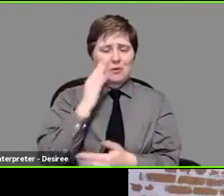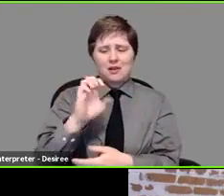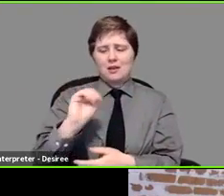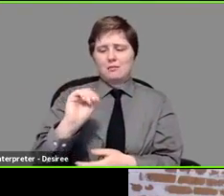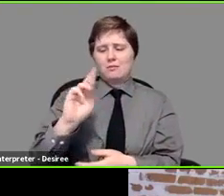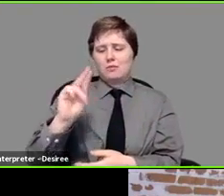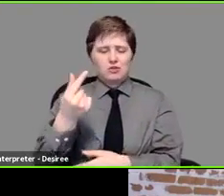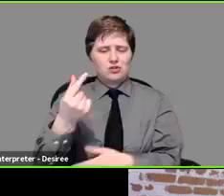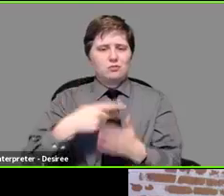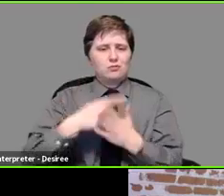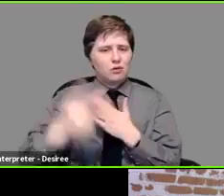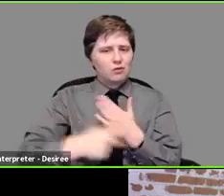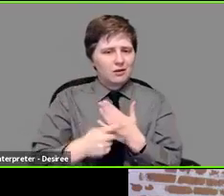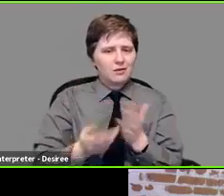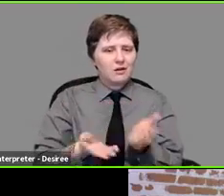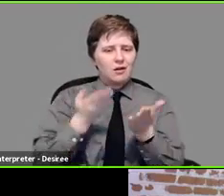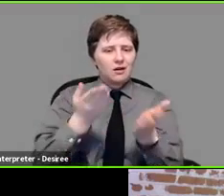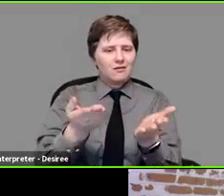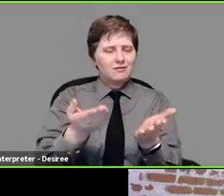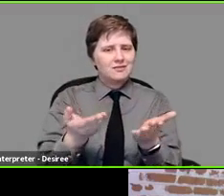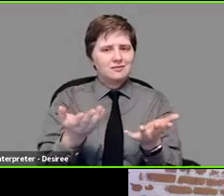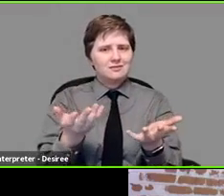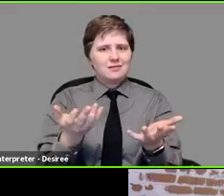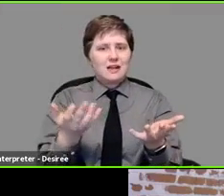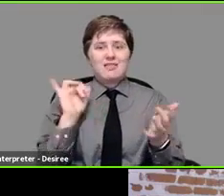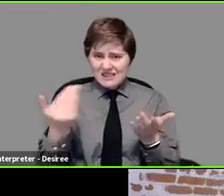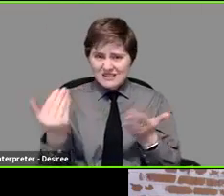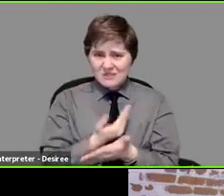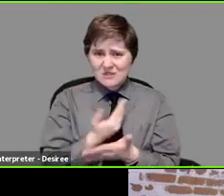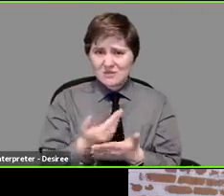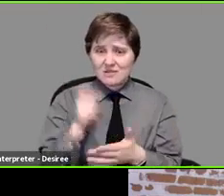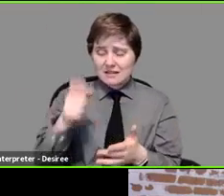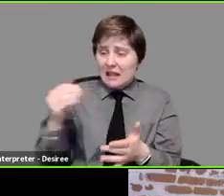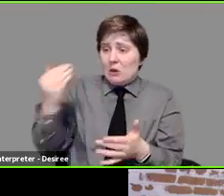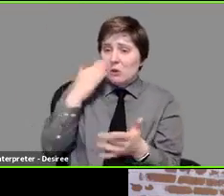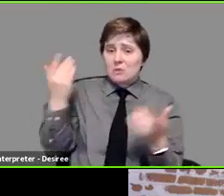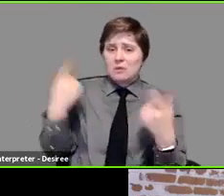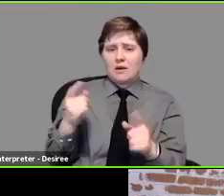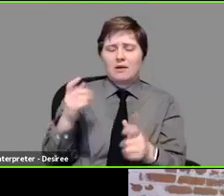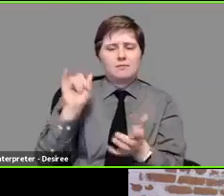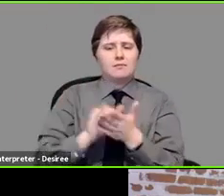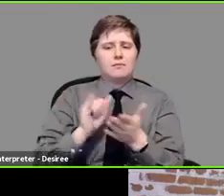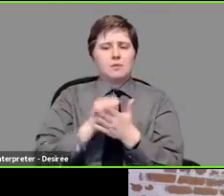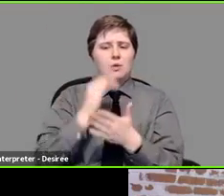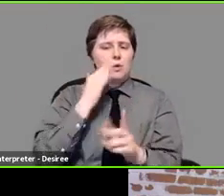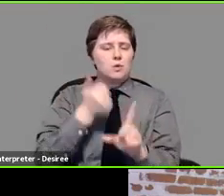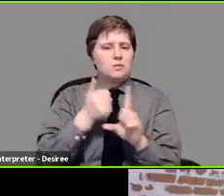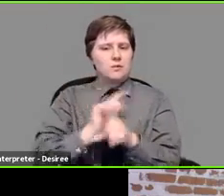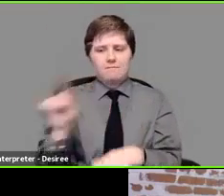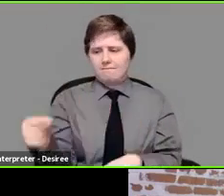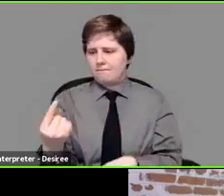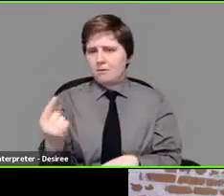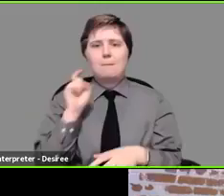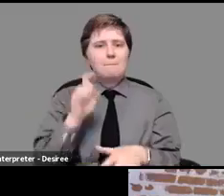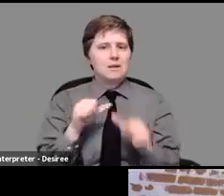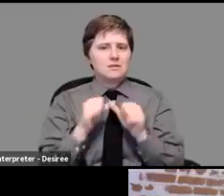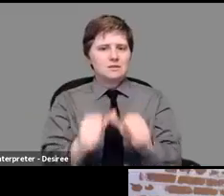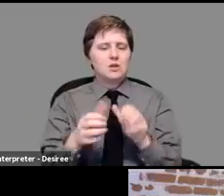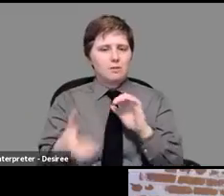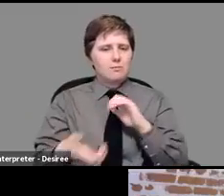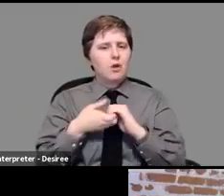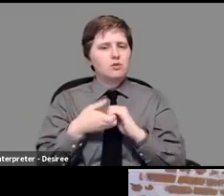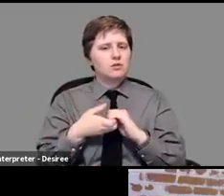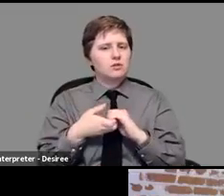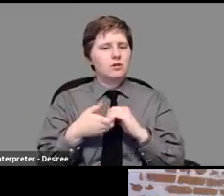program offered by the, right? That's new. Like, you have to stay abreast. There's no way you can know on your own. You have to continue to partner up